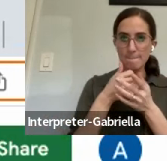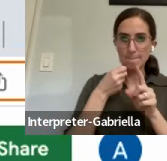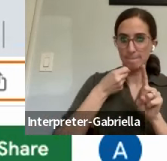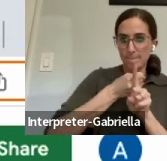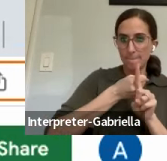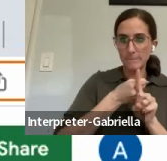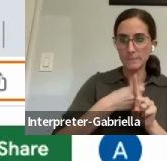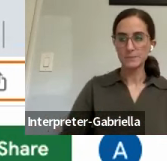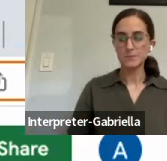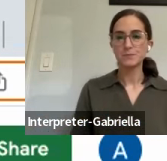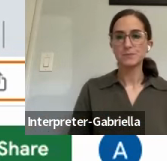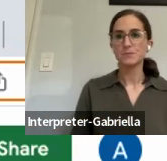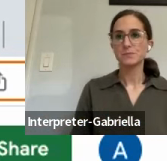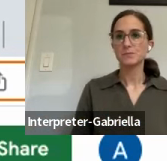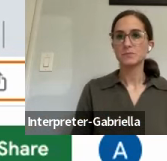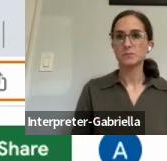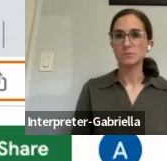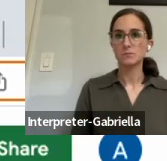mayor impacto.